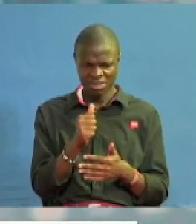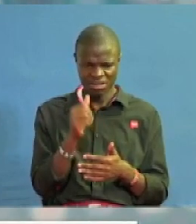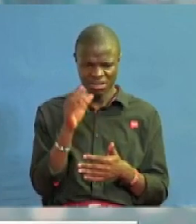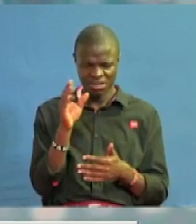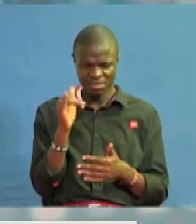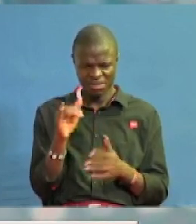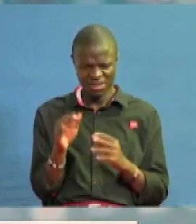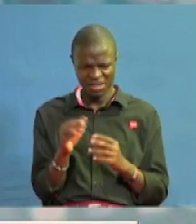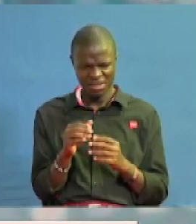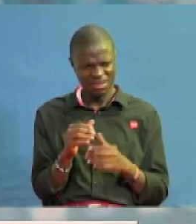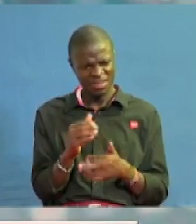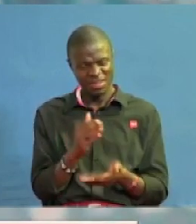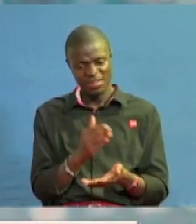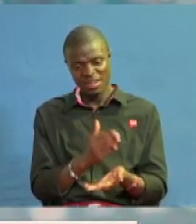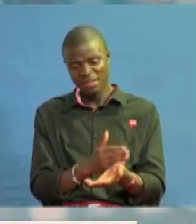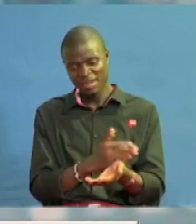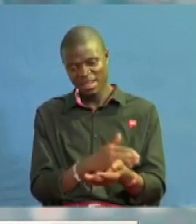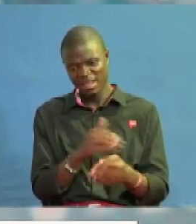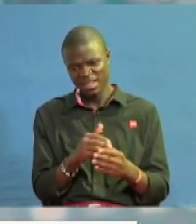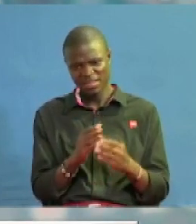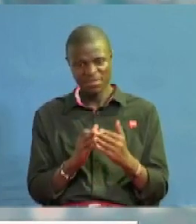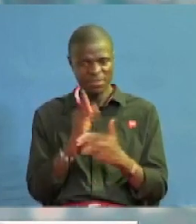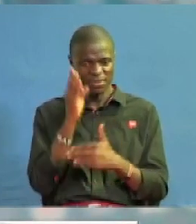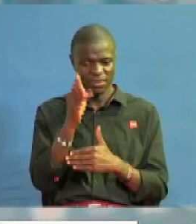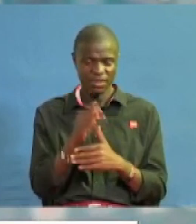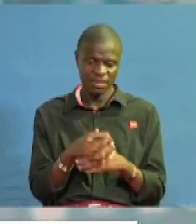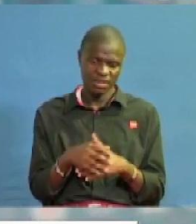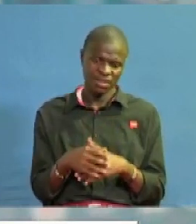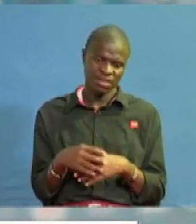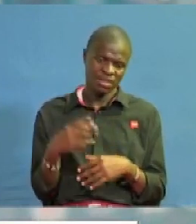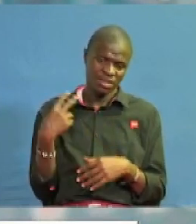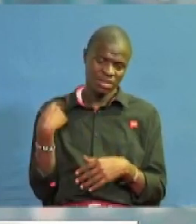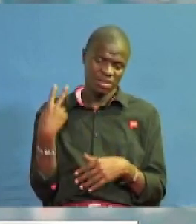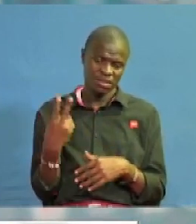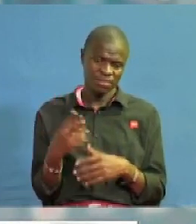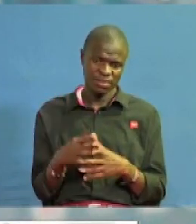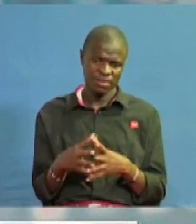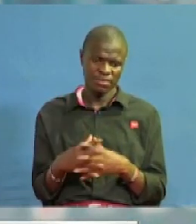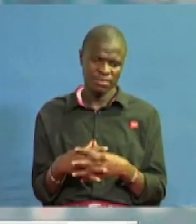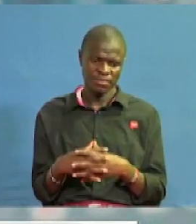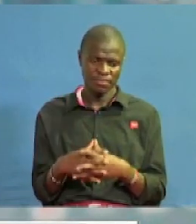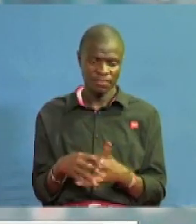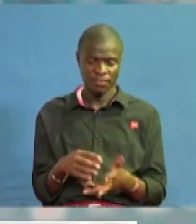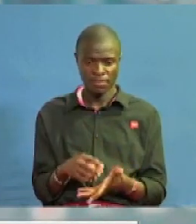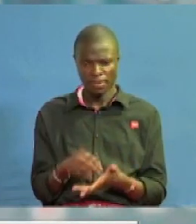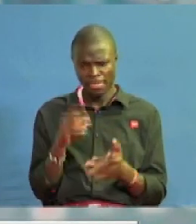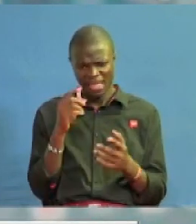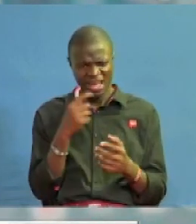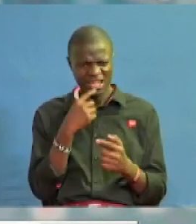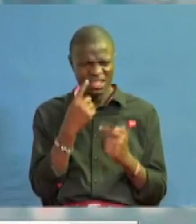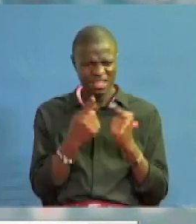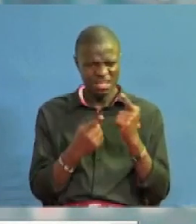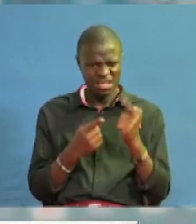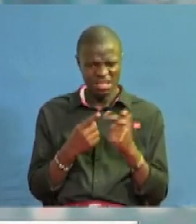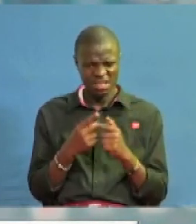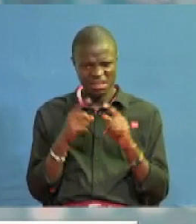its product or its services will have demand in the future. All right? So that's number two. Look at the product or the service and then ask